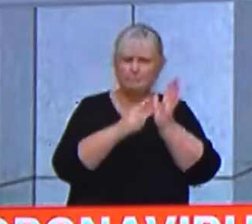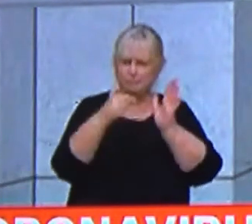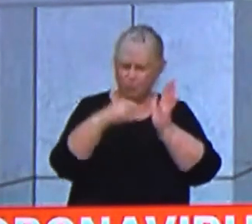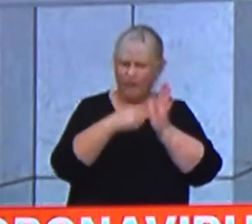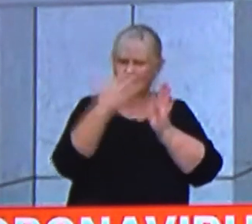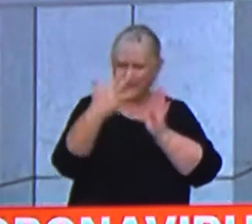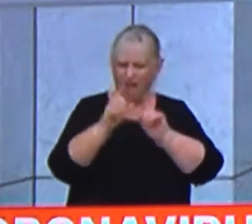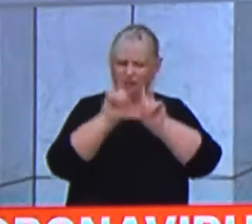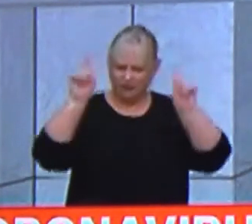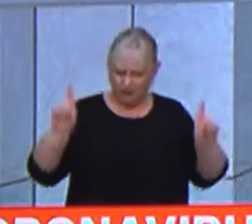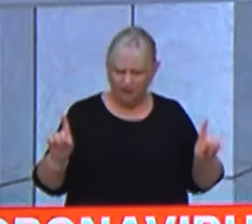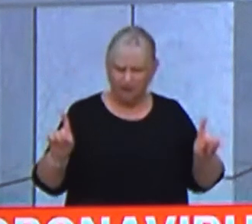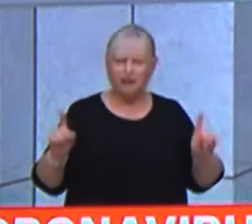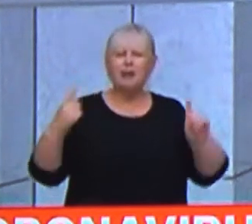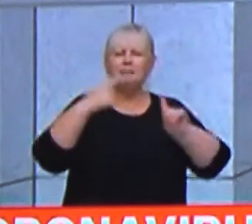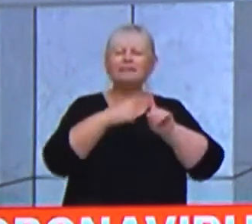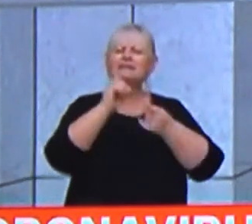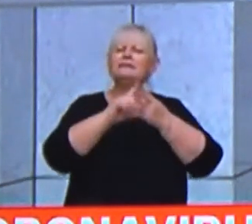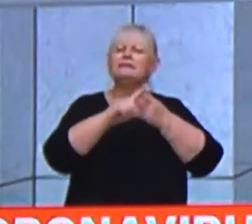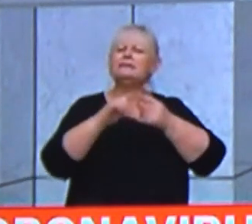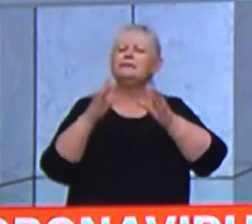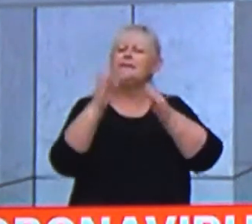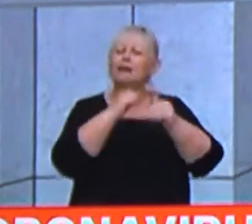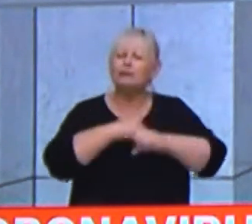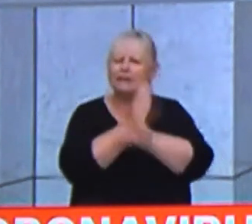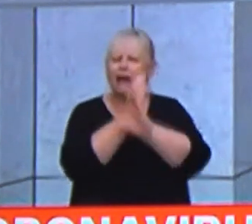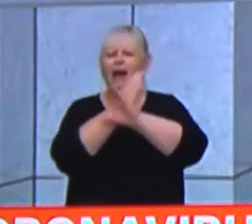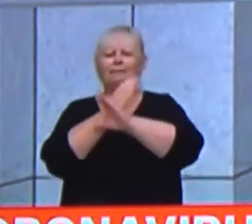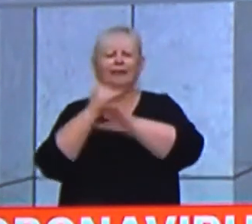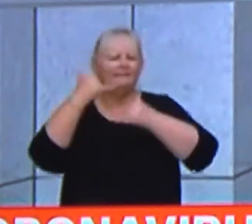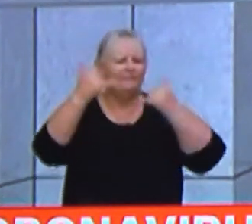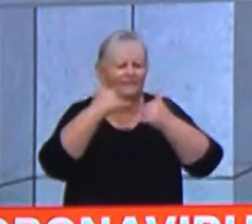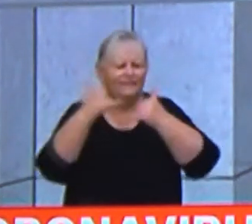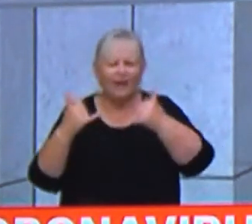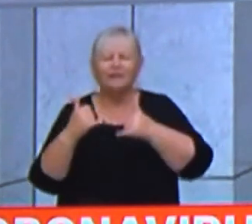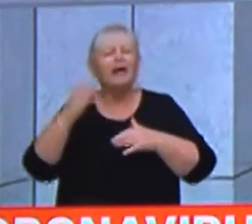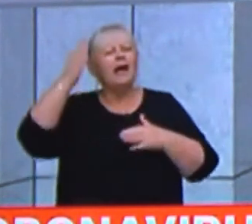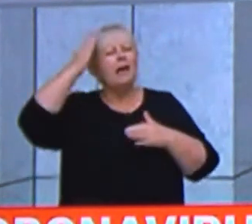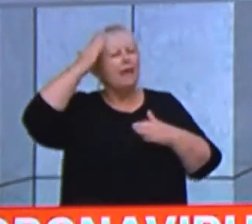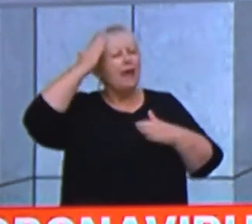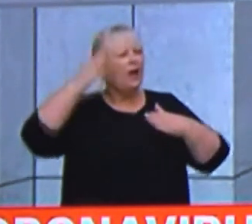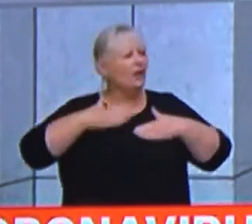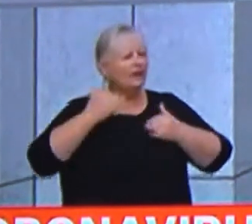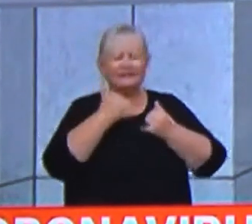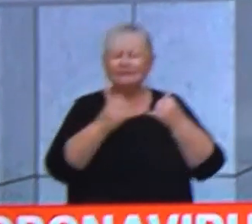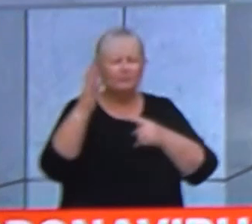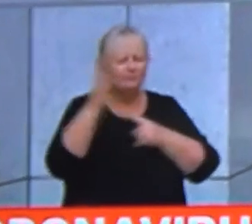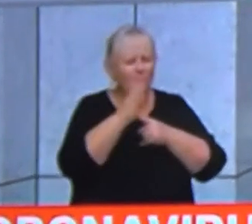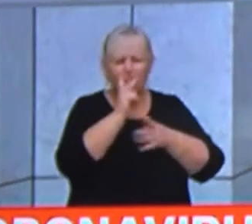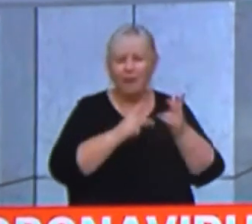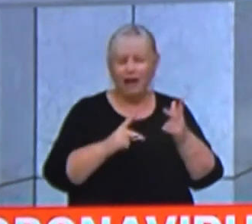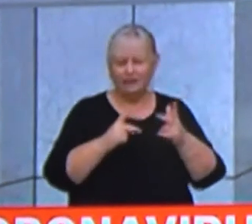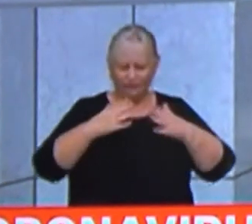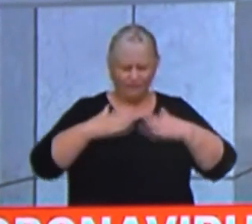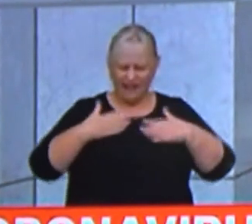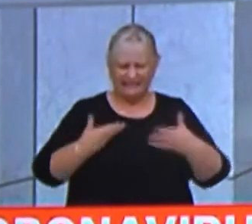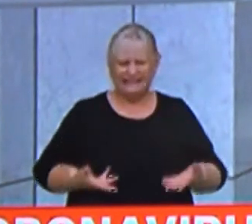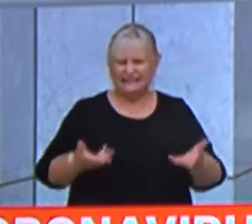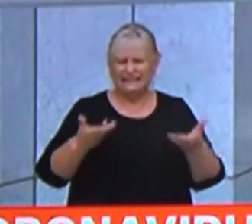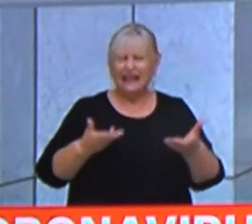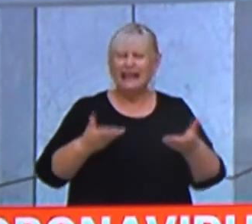million specifically for our health workers because the pressures they are under are real. These are our heroes at this point in time. These are the